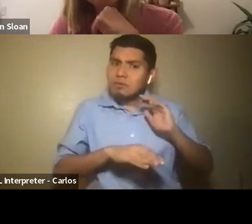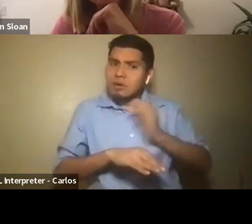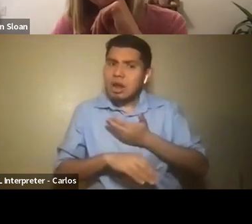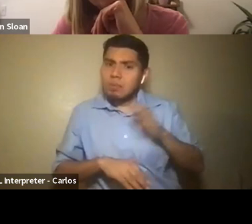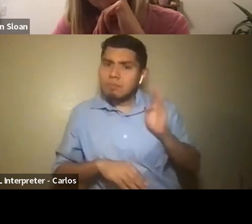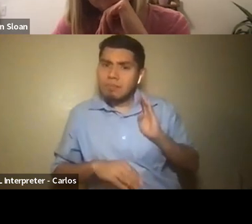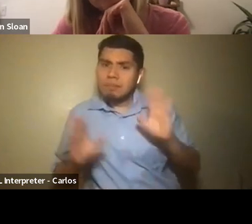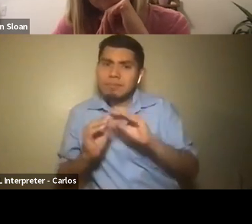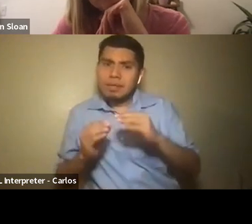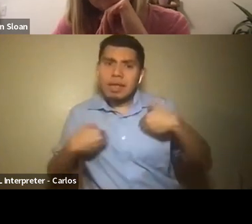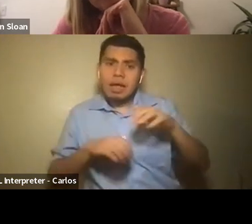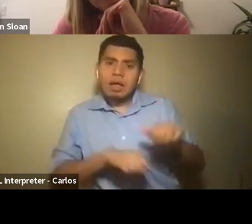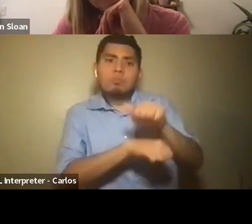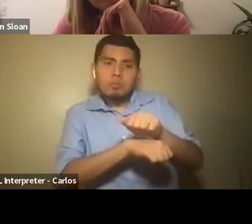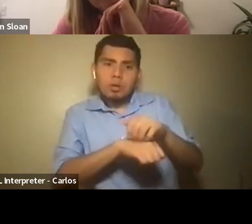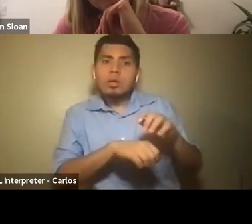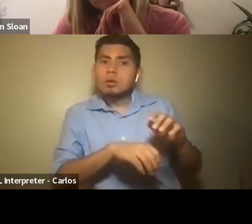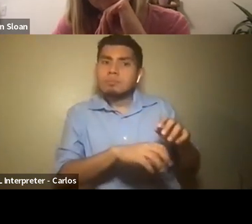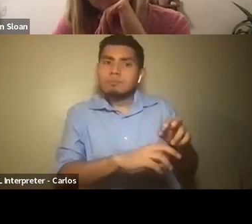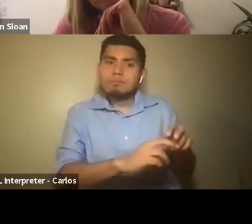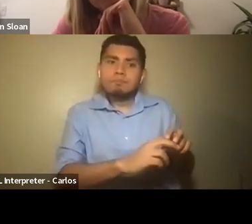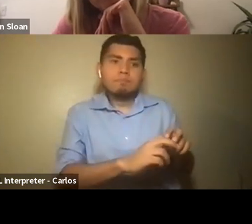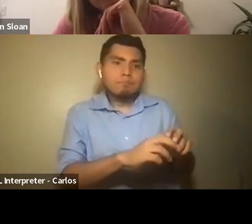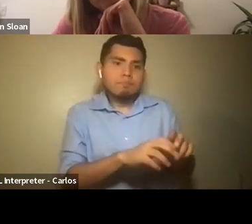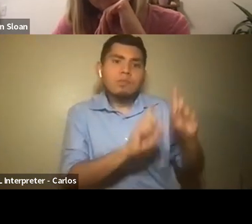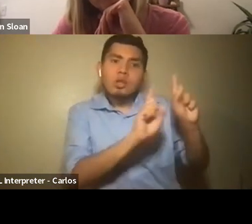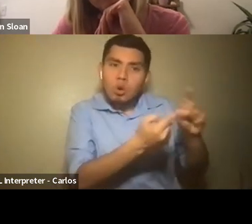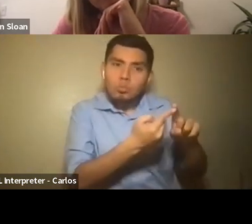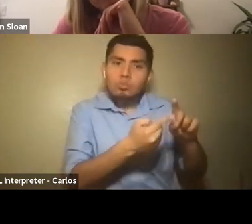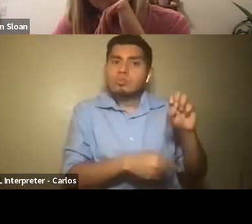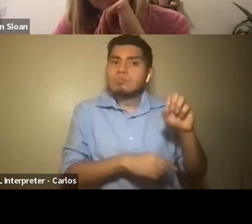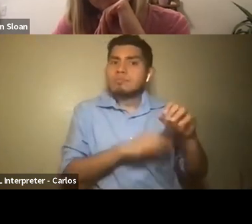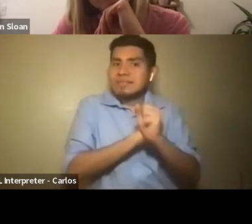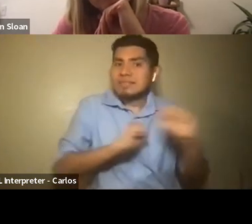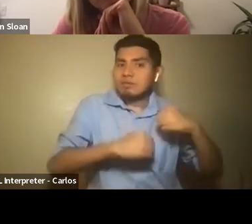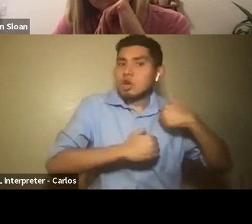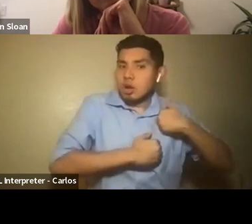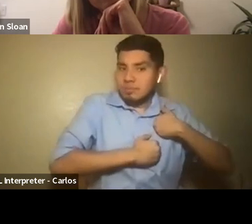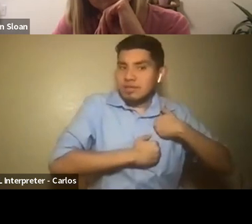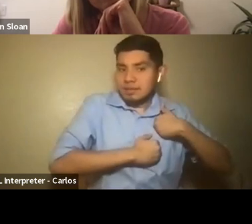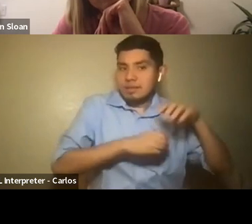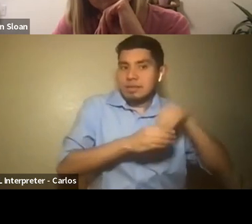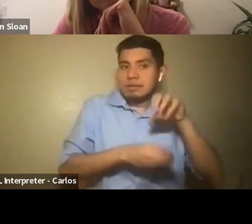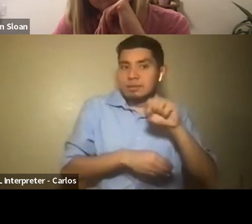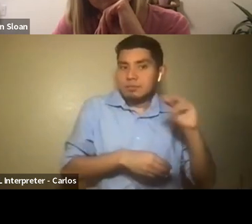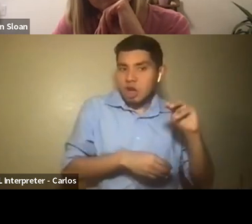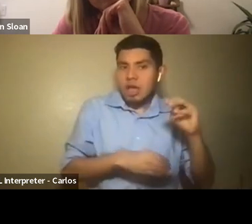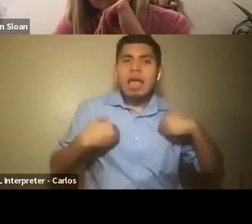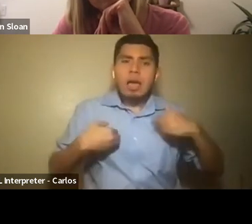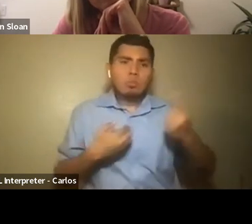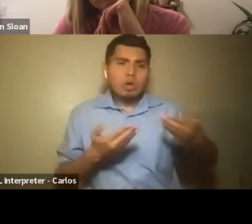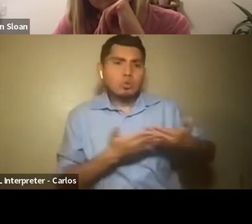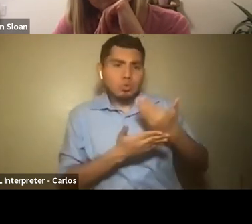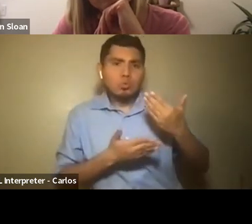made an appointment to go visit with the Salvation Army in Santa Monica. They have a brand new